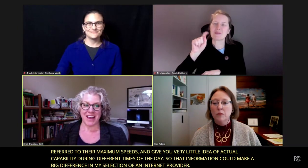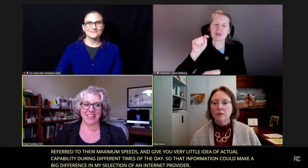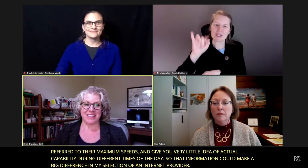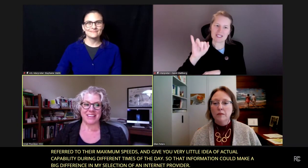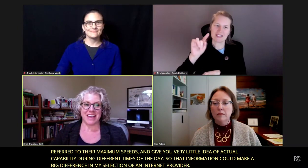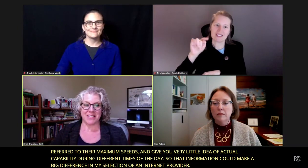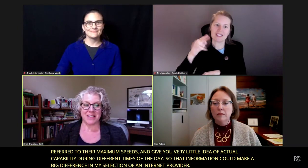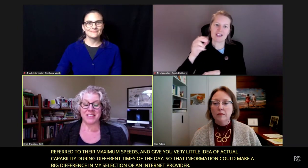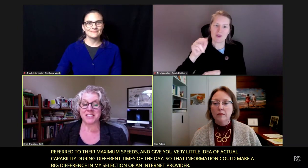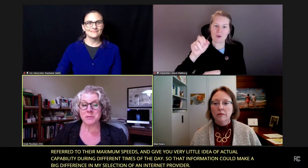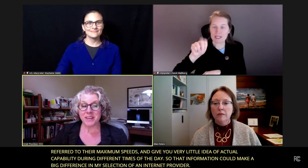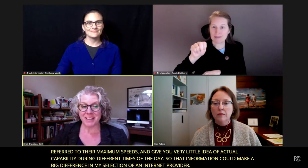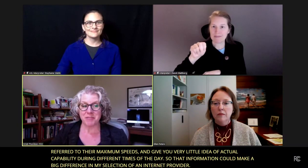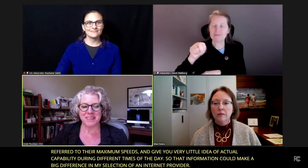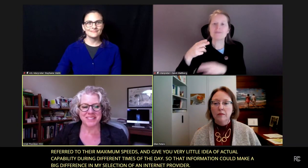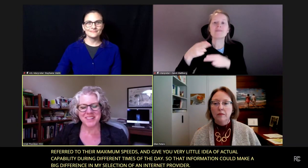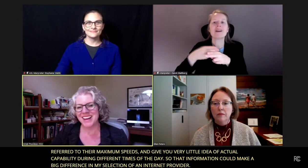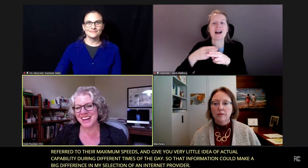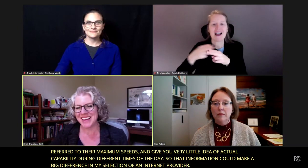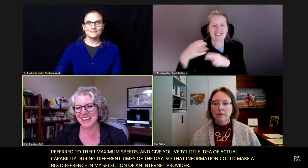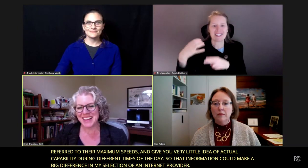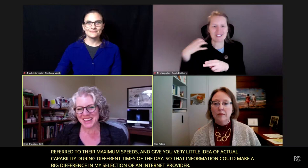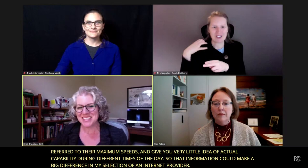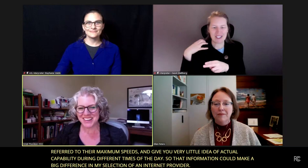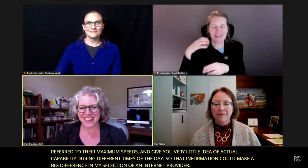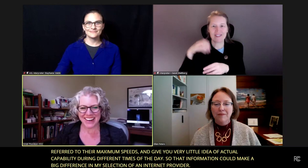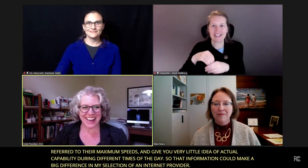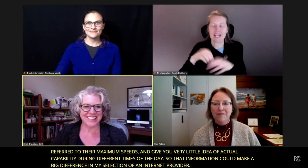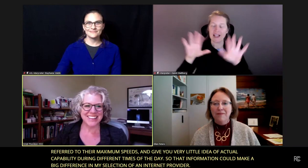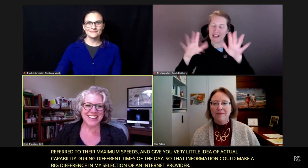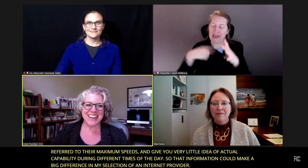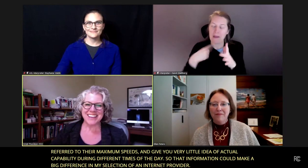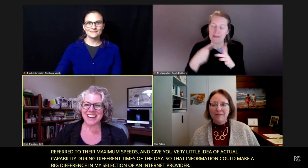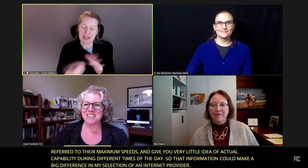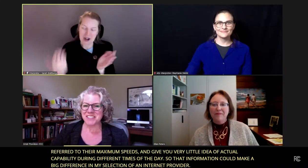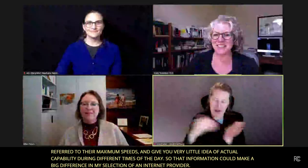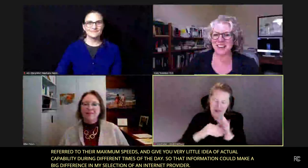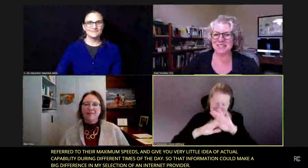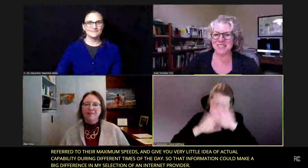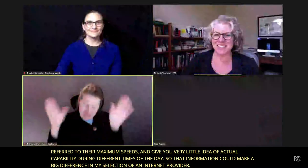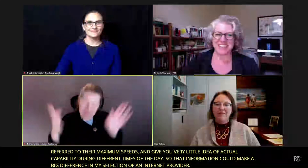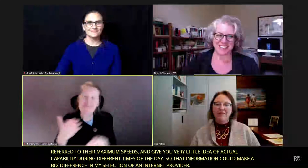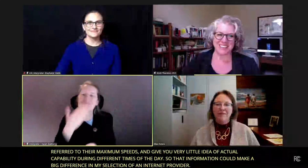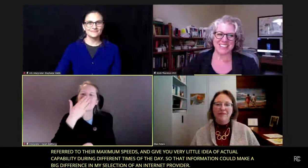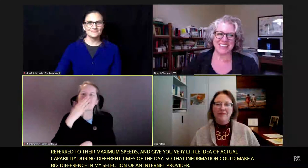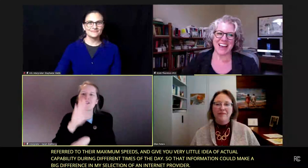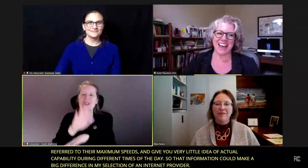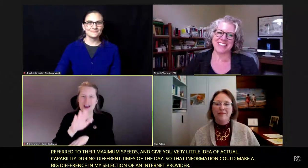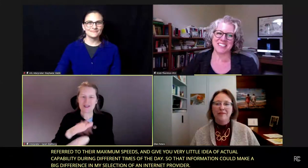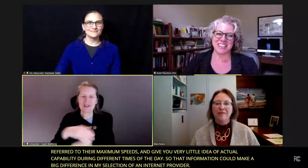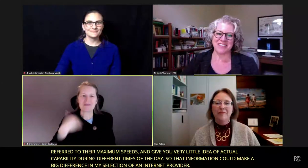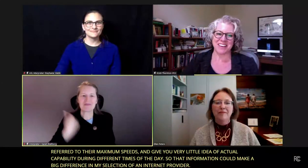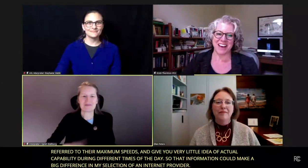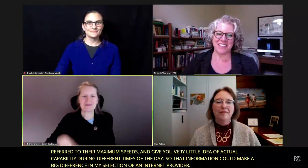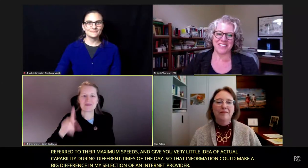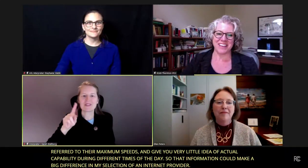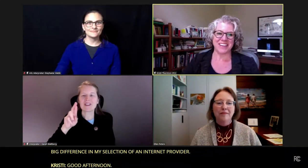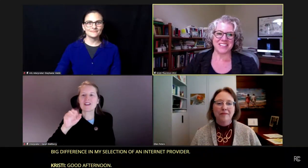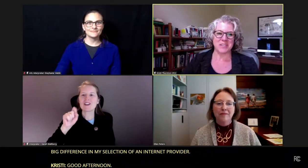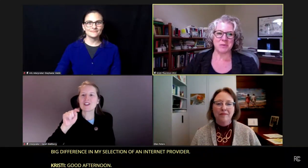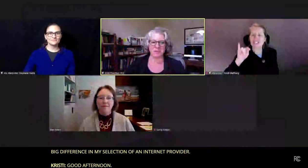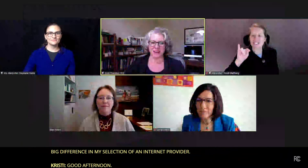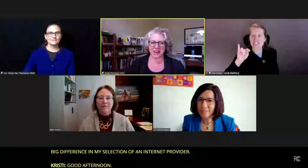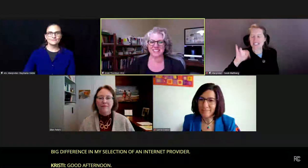Bureau at the in the Consumer and Government. Let me start that again. Good afternoon. I'm Christy Thornton, acting chief of